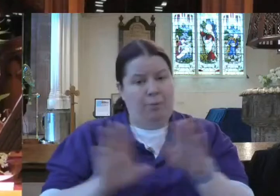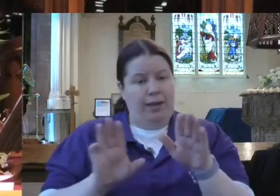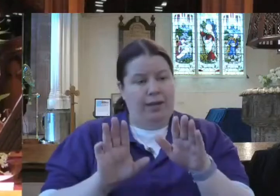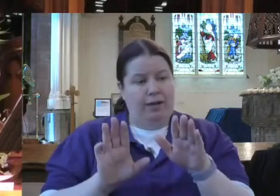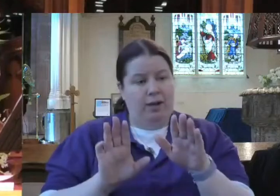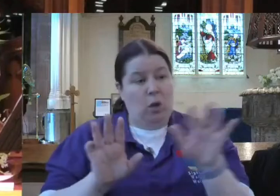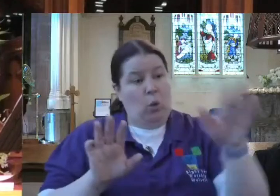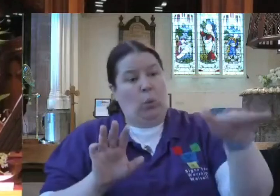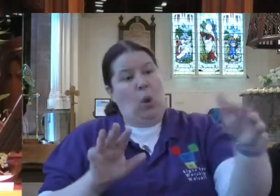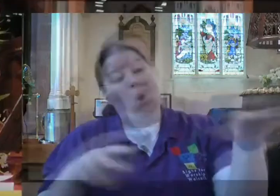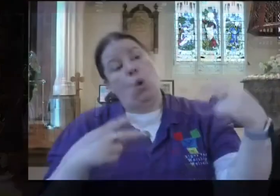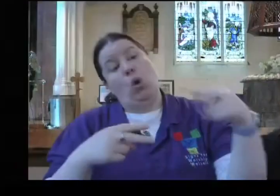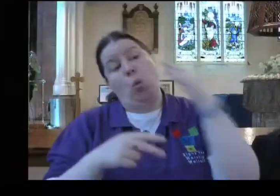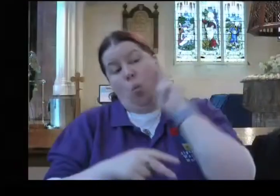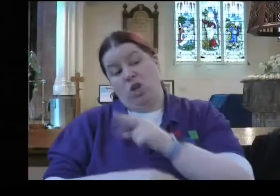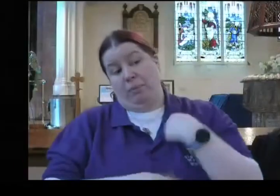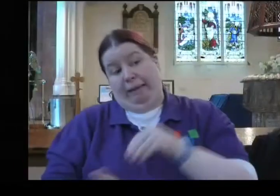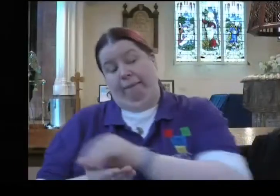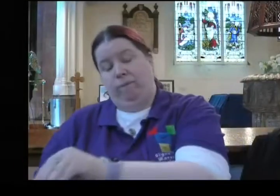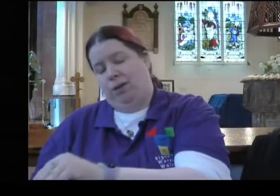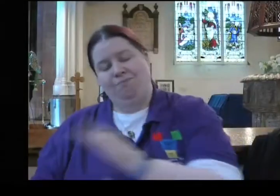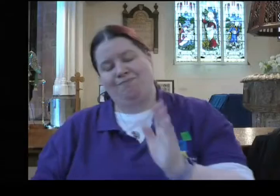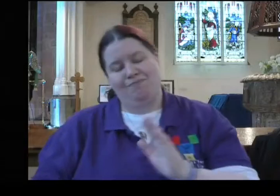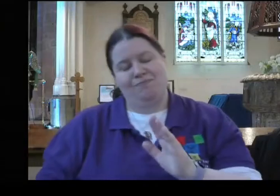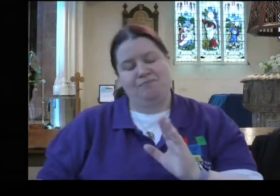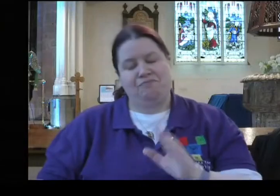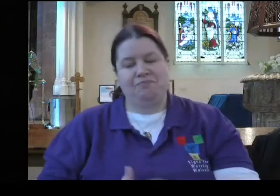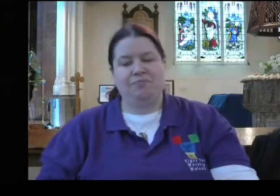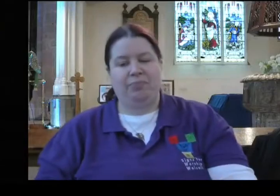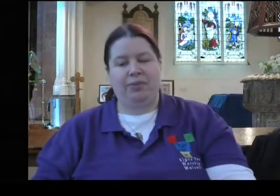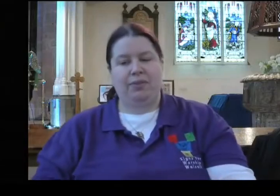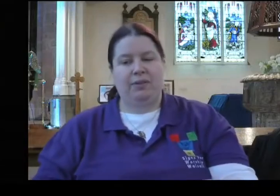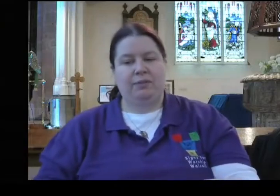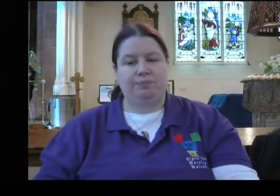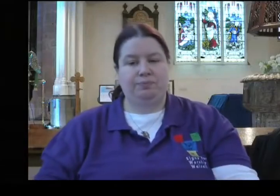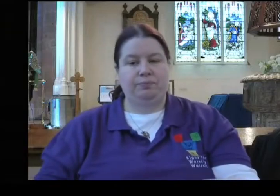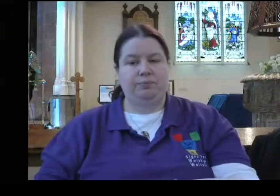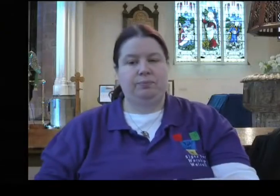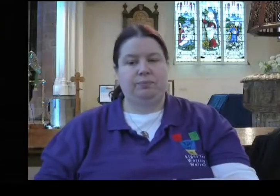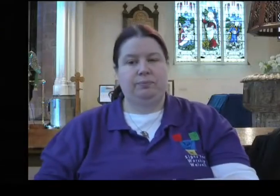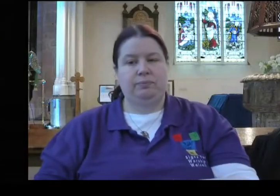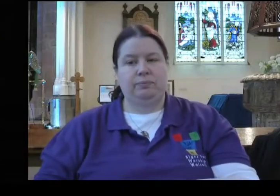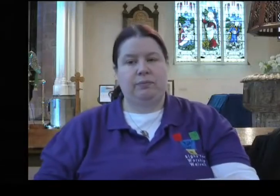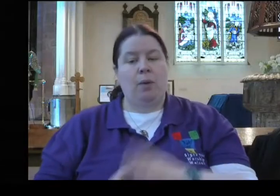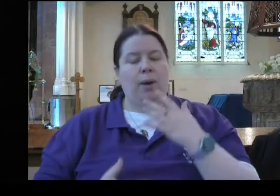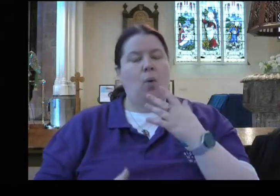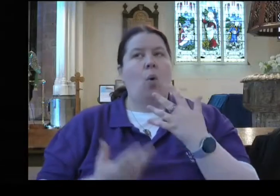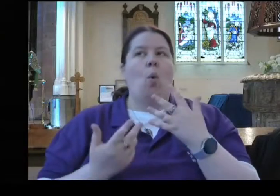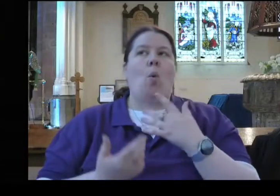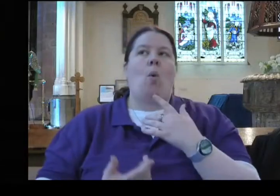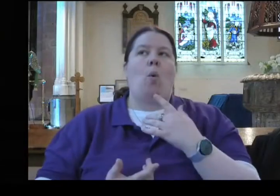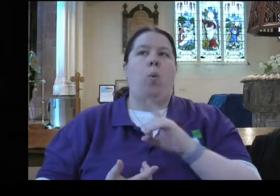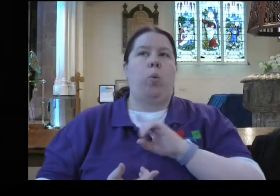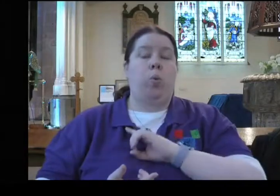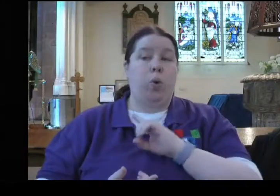to be generous. You know, Christian giving isn't about being seen to be generous. Rather, it's about how our motive for